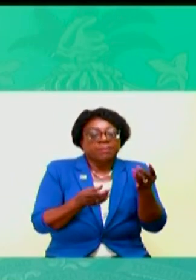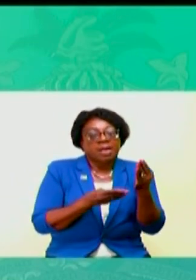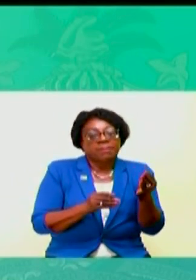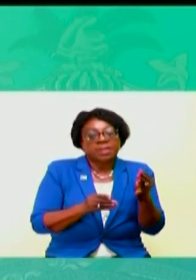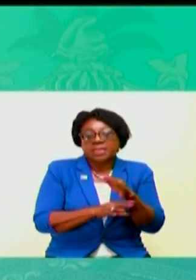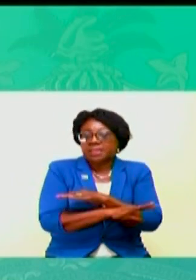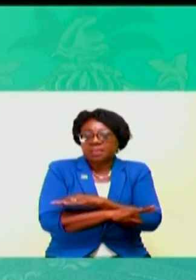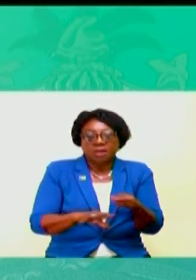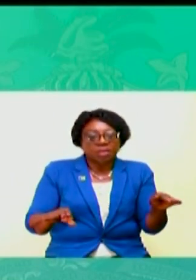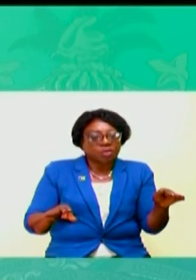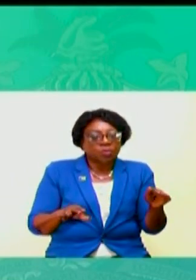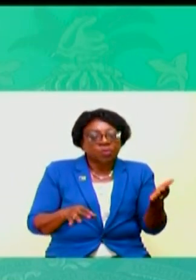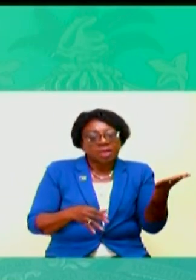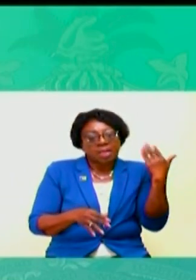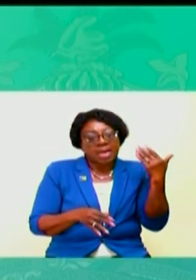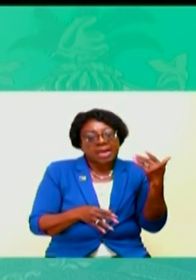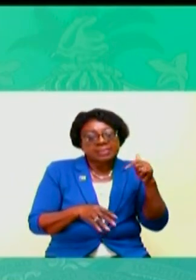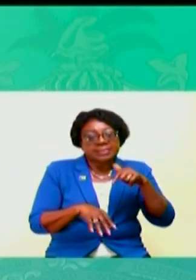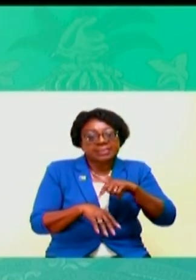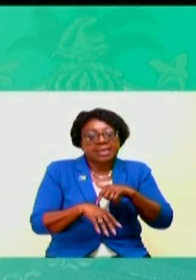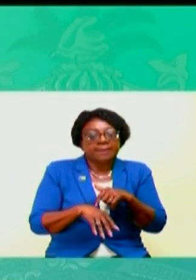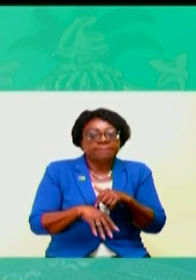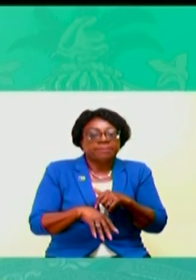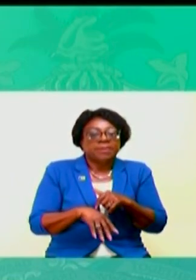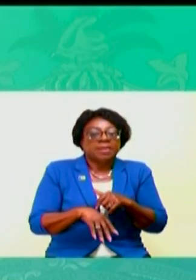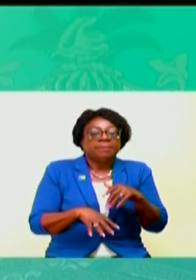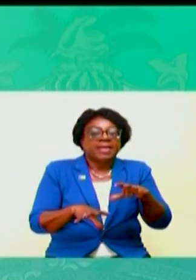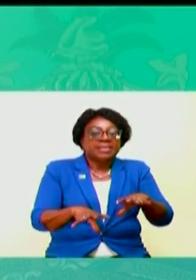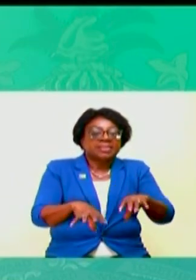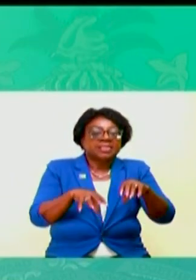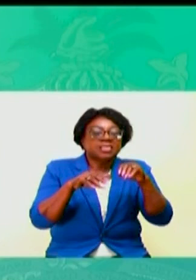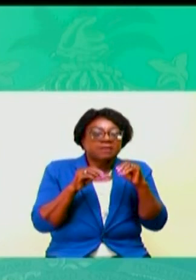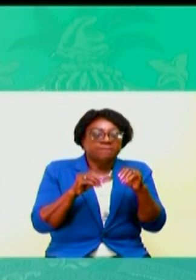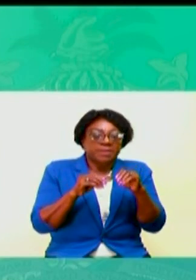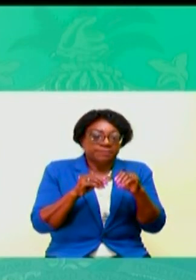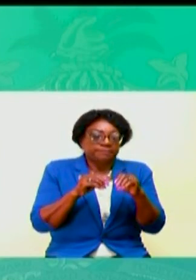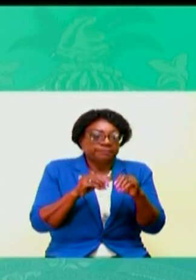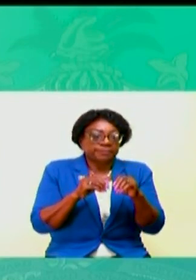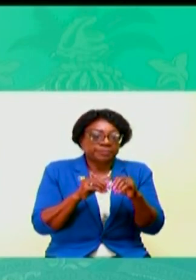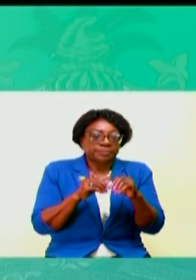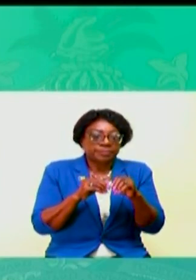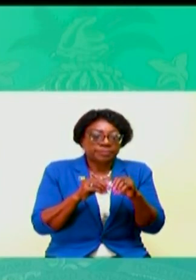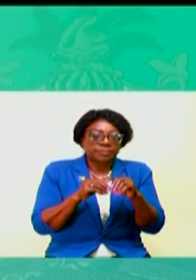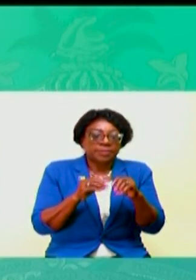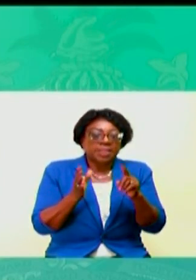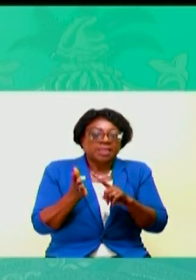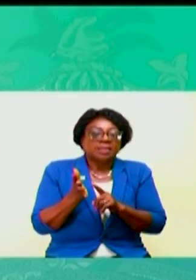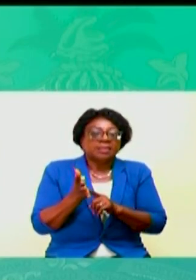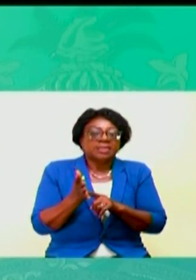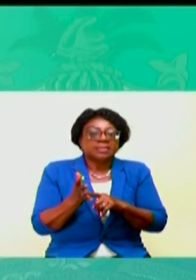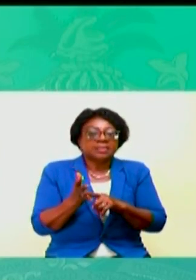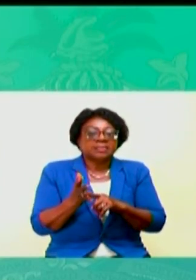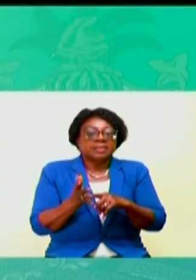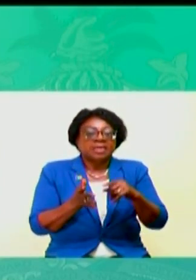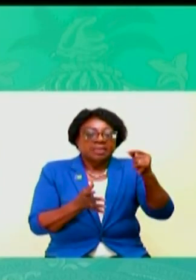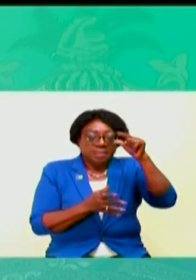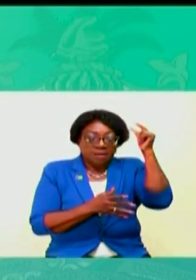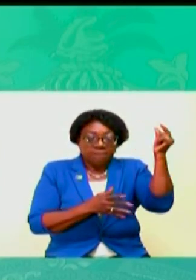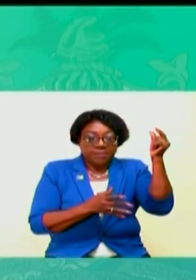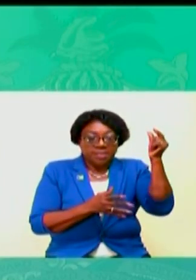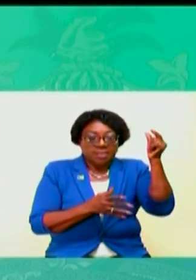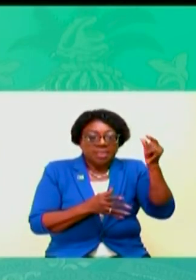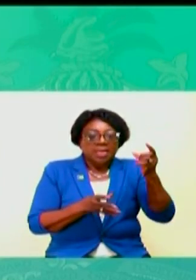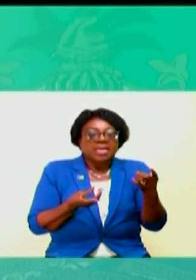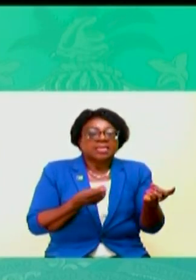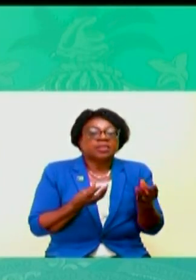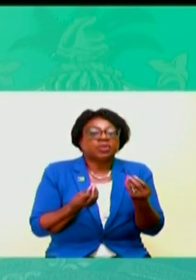I repeat that. By this achievement, Mr. Deputy Speaker, this Davis-led administration is